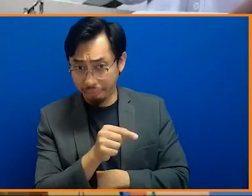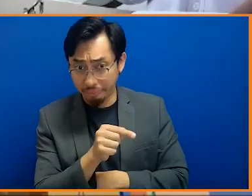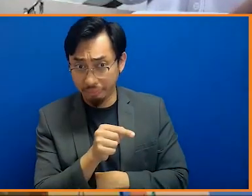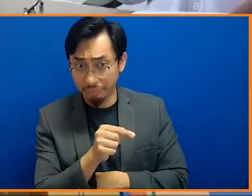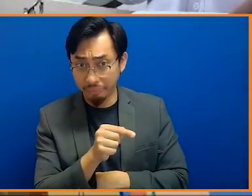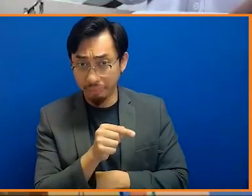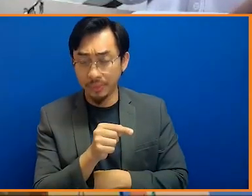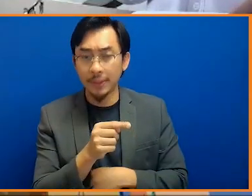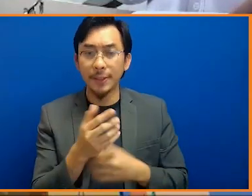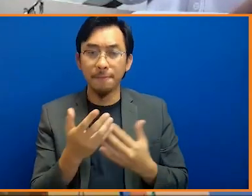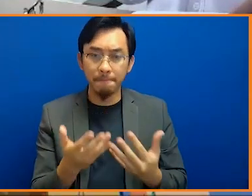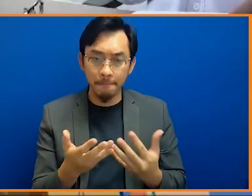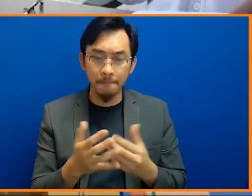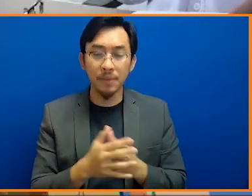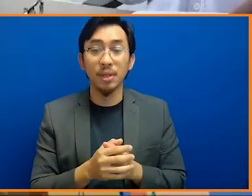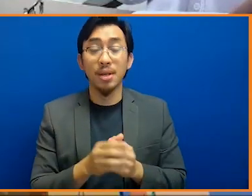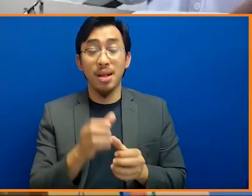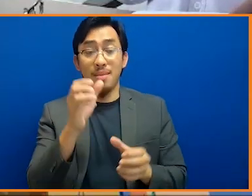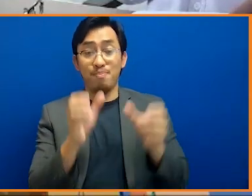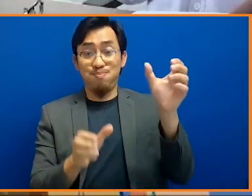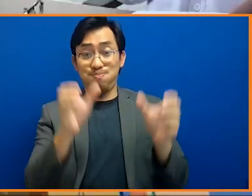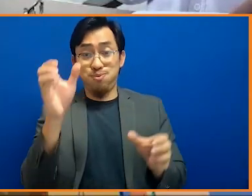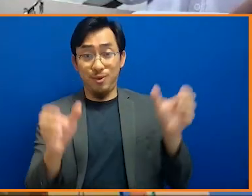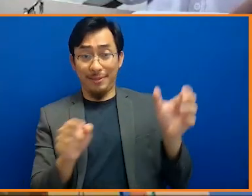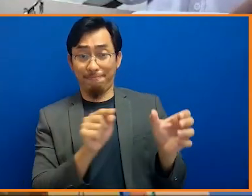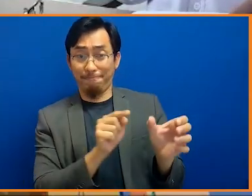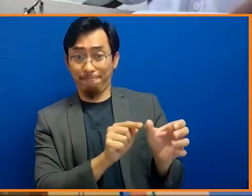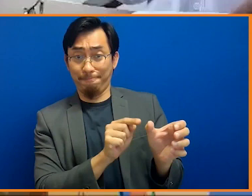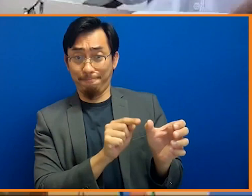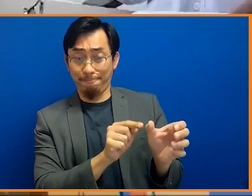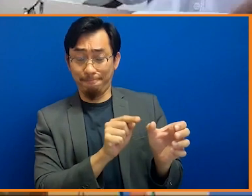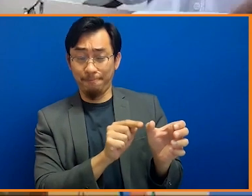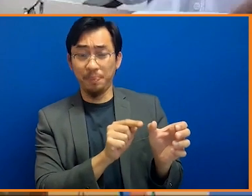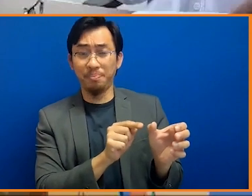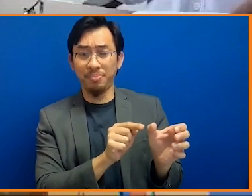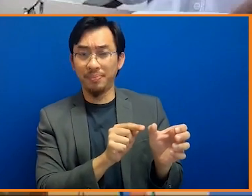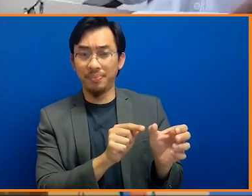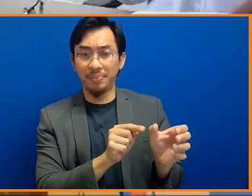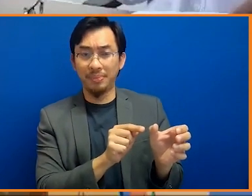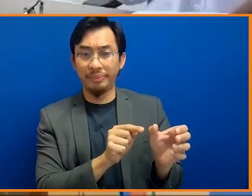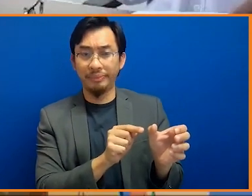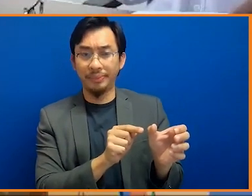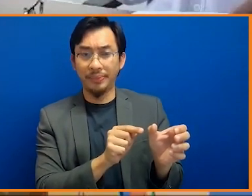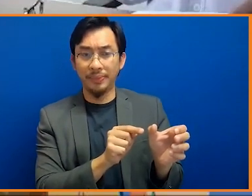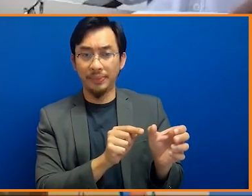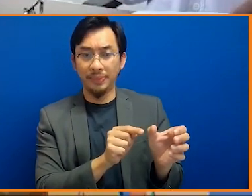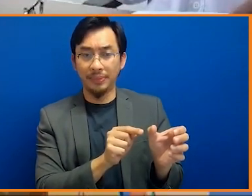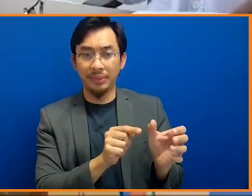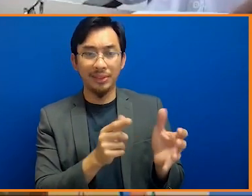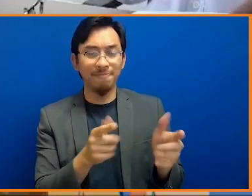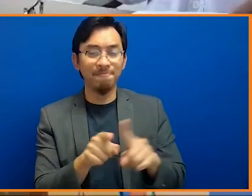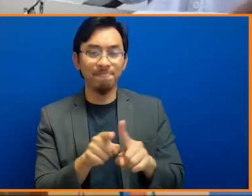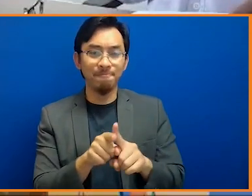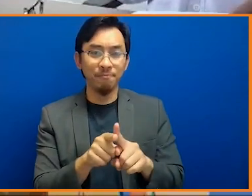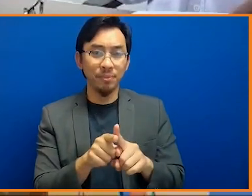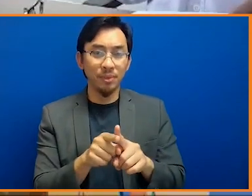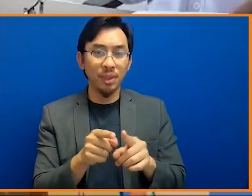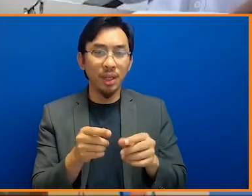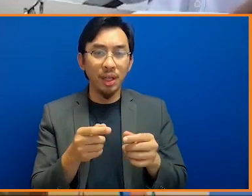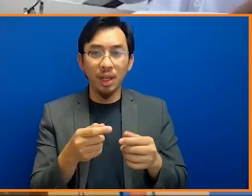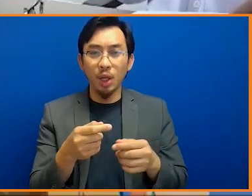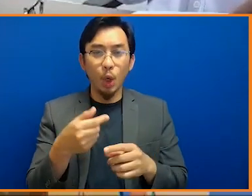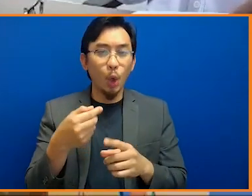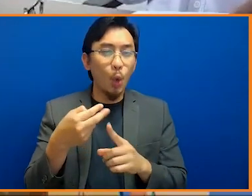were, well, generally on distrust on the building itself, the